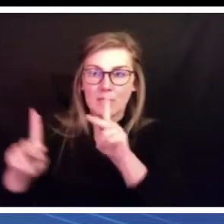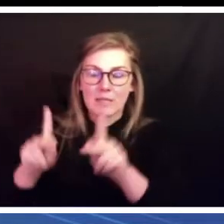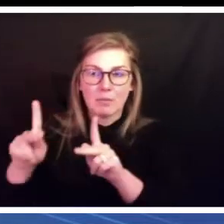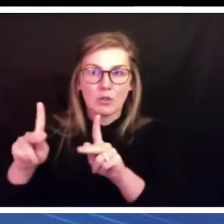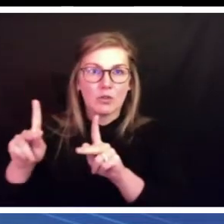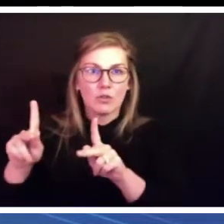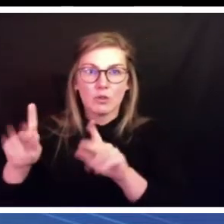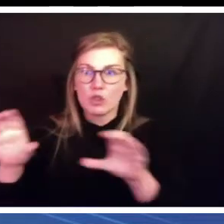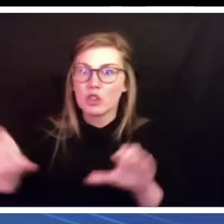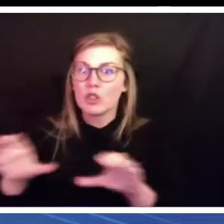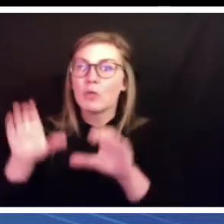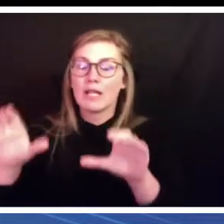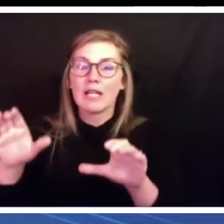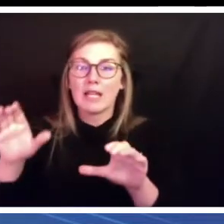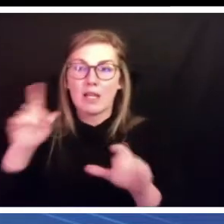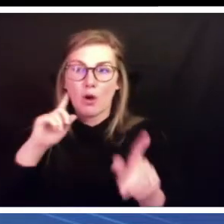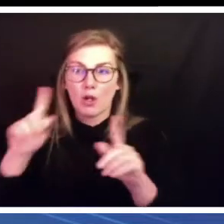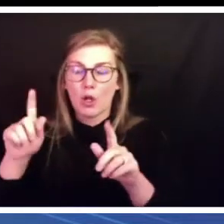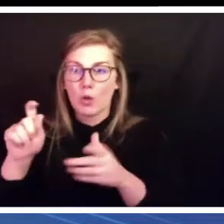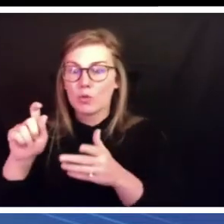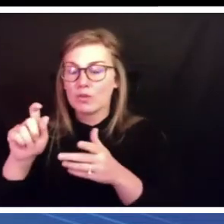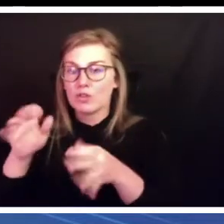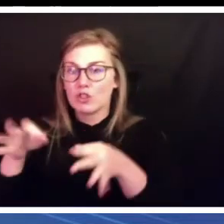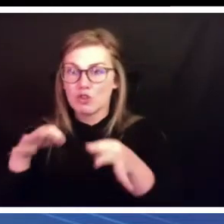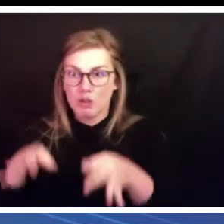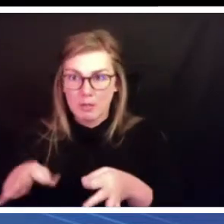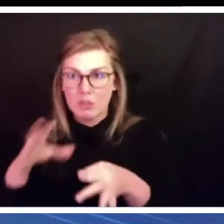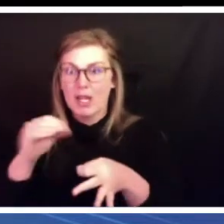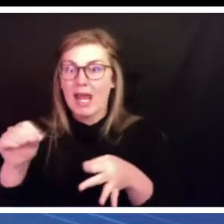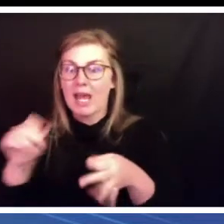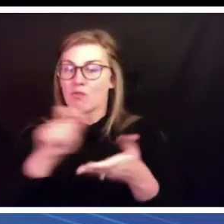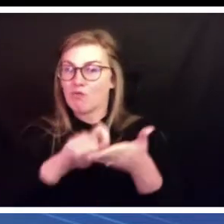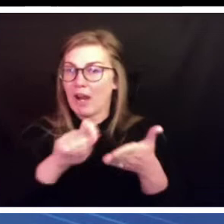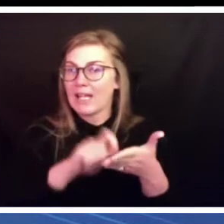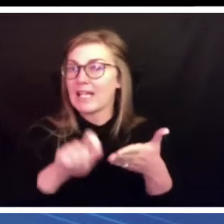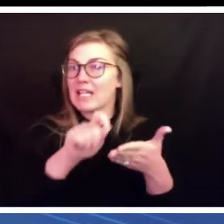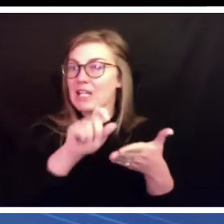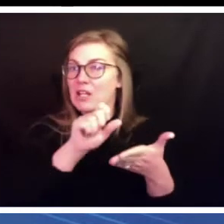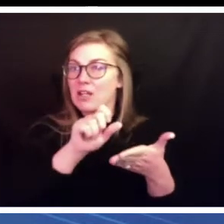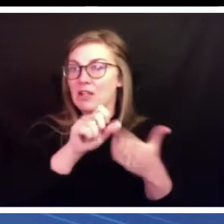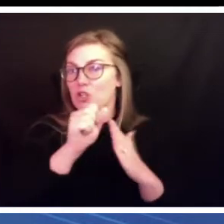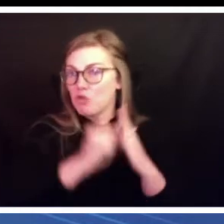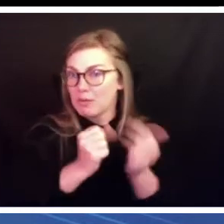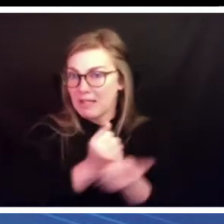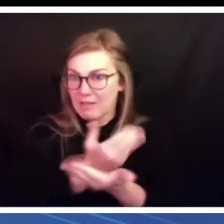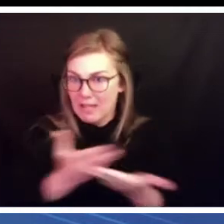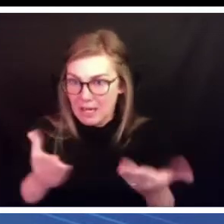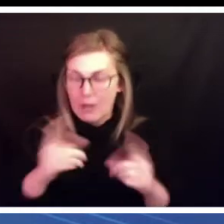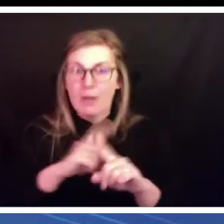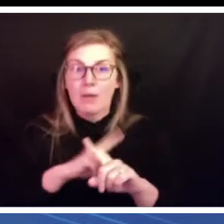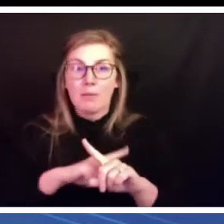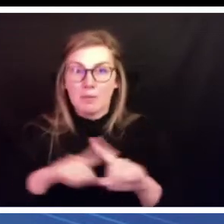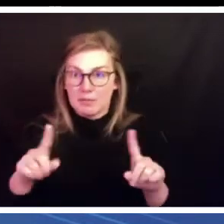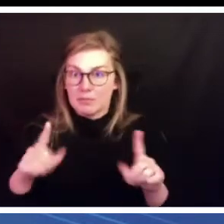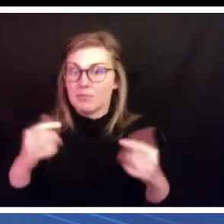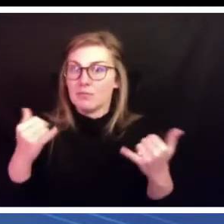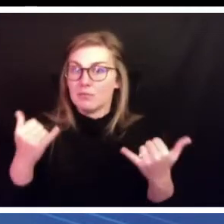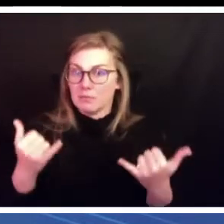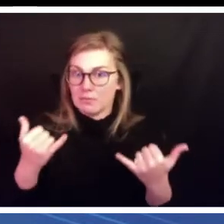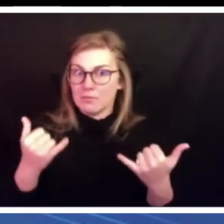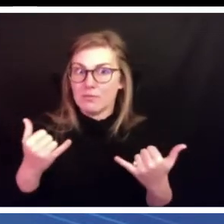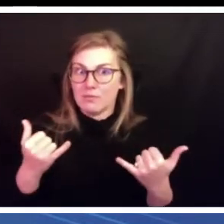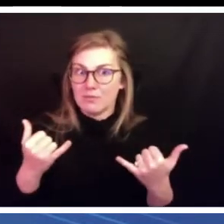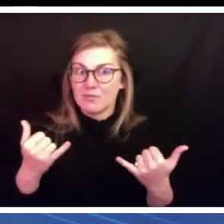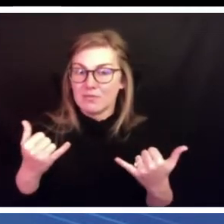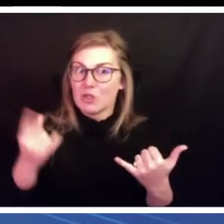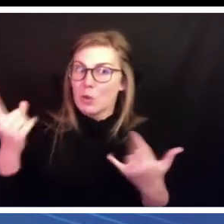know, with the more aware, you know, to, to your point about being, being, um, more of a voice for the, for the community of audio